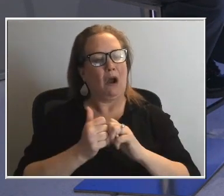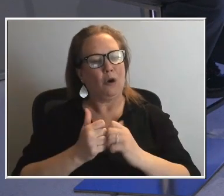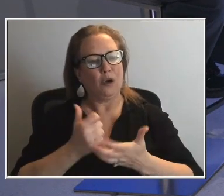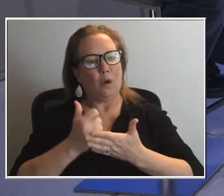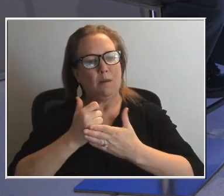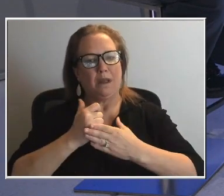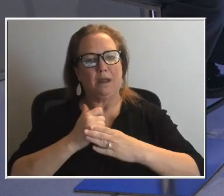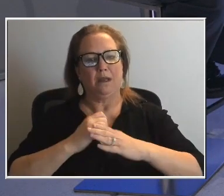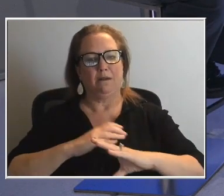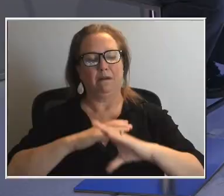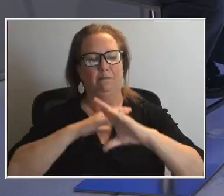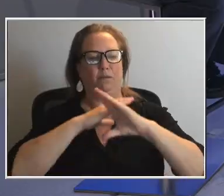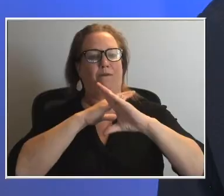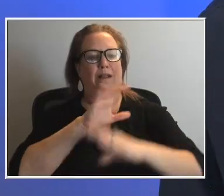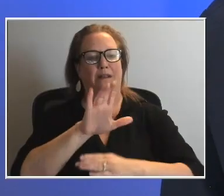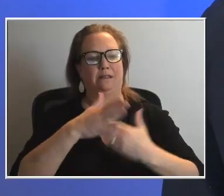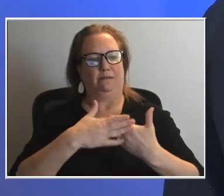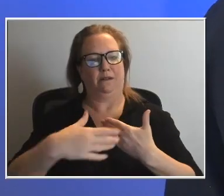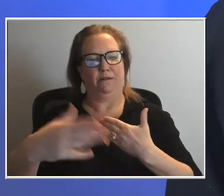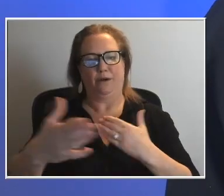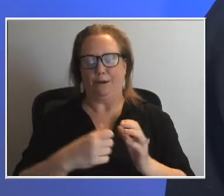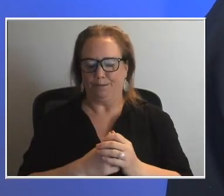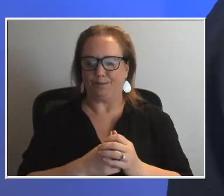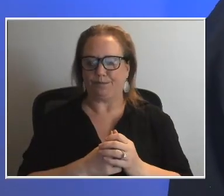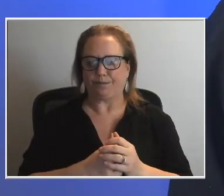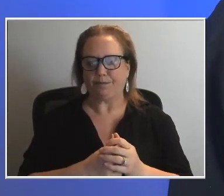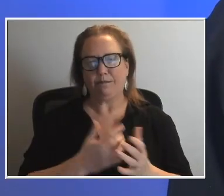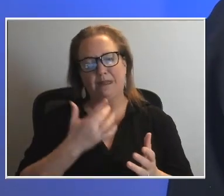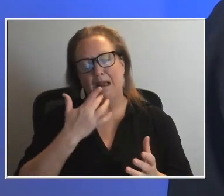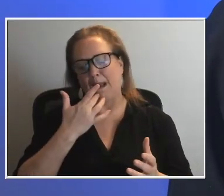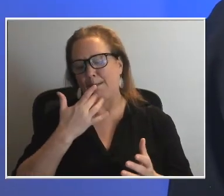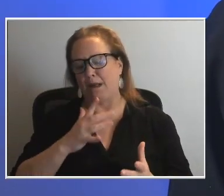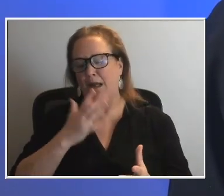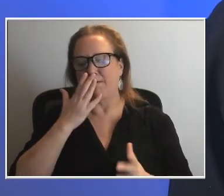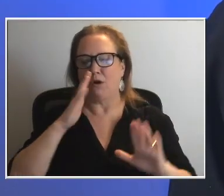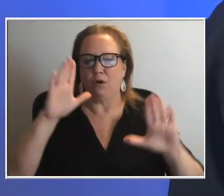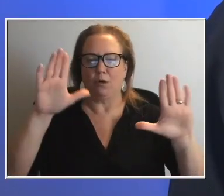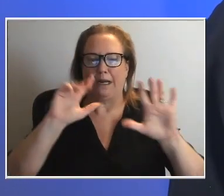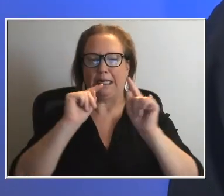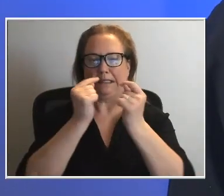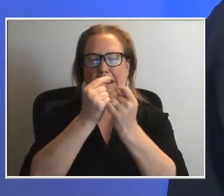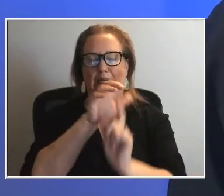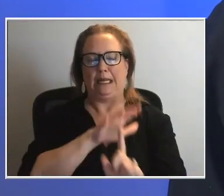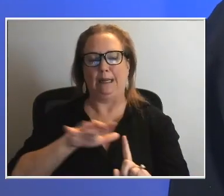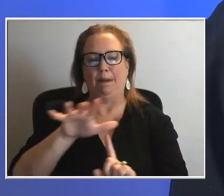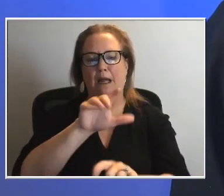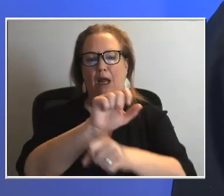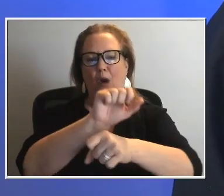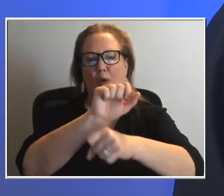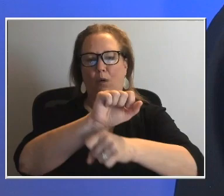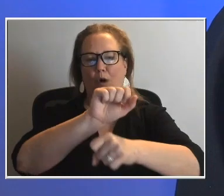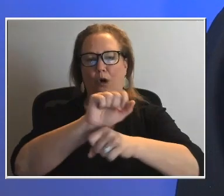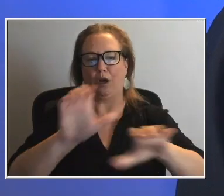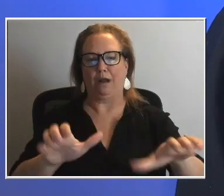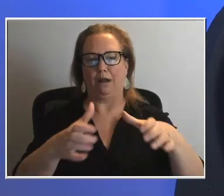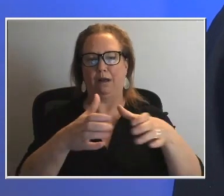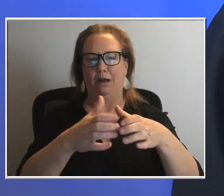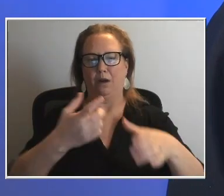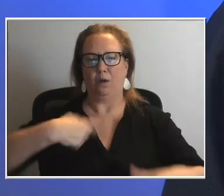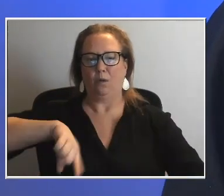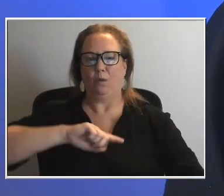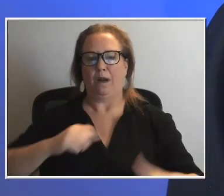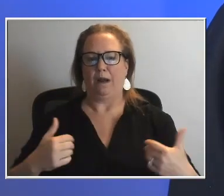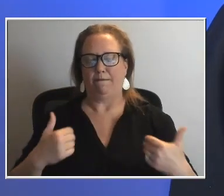other colleagues? You know, I'm fortunate that I have a really good team that surrounds me at work, and as a collective, we have a